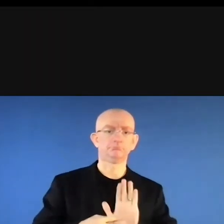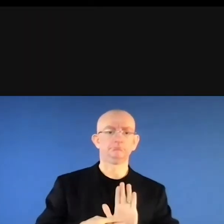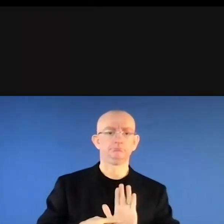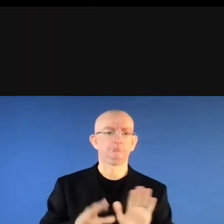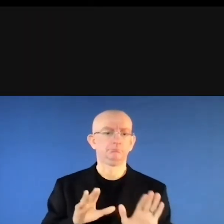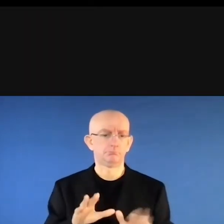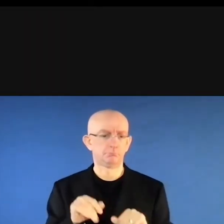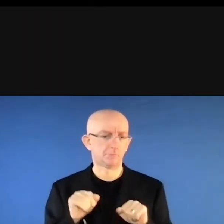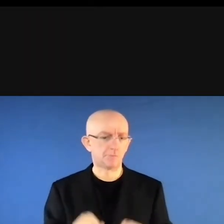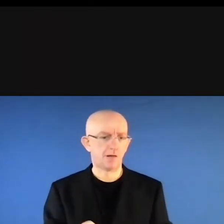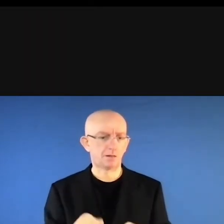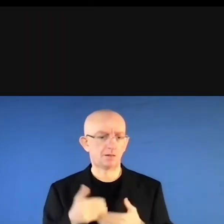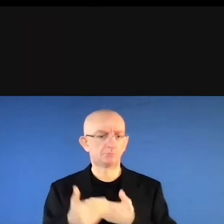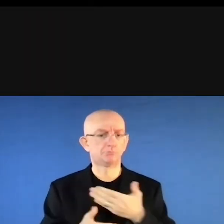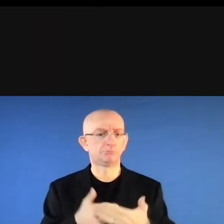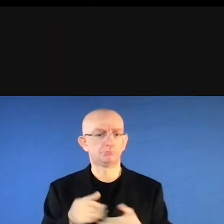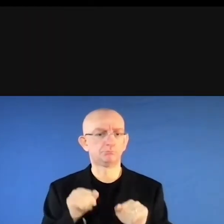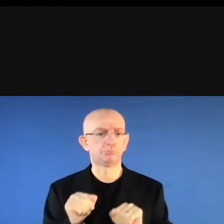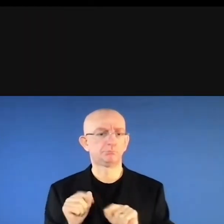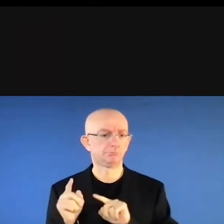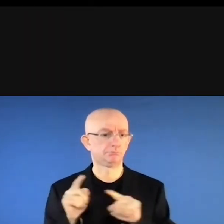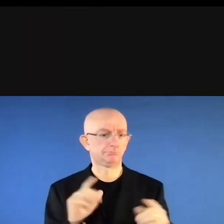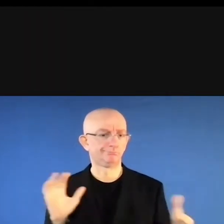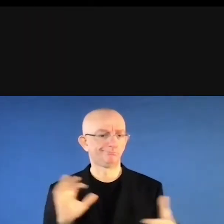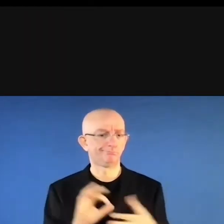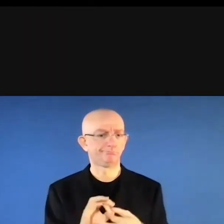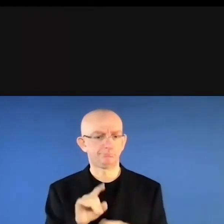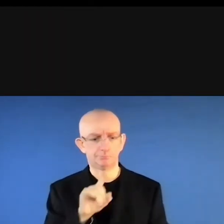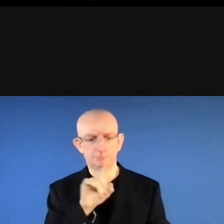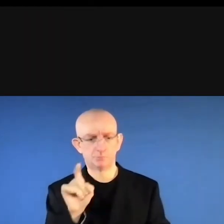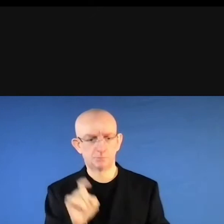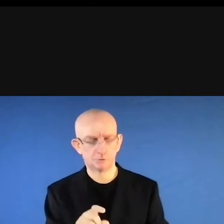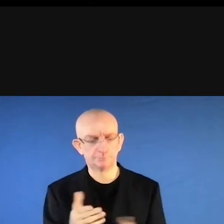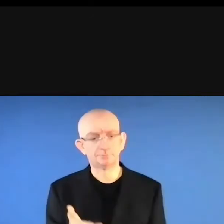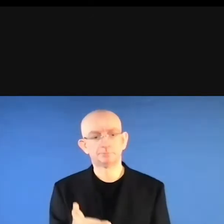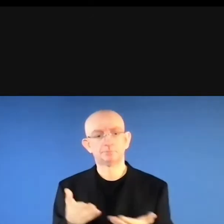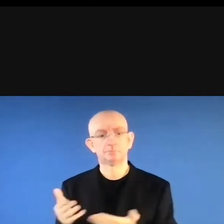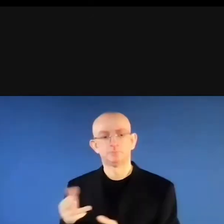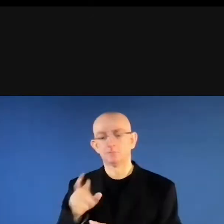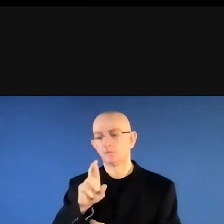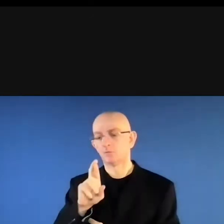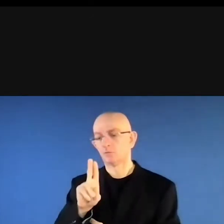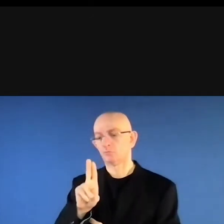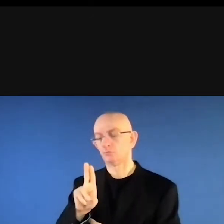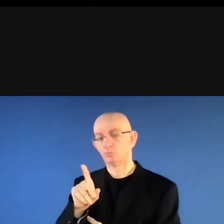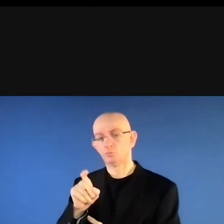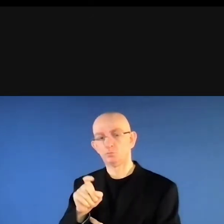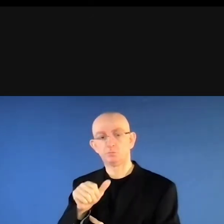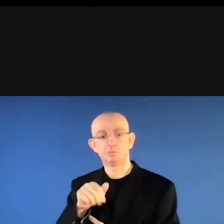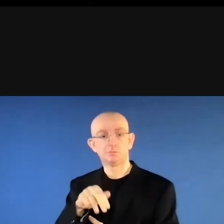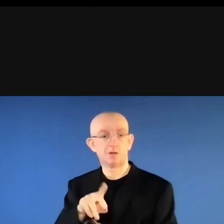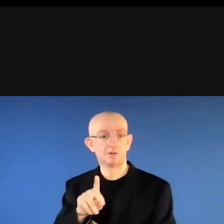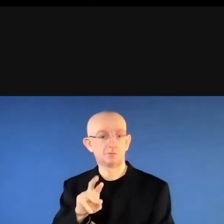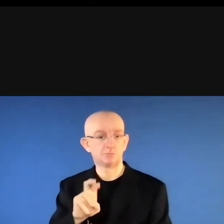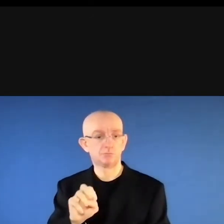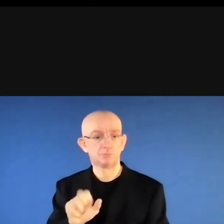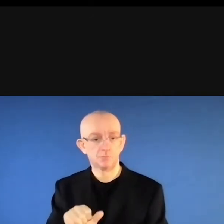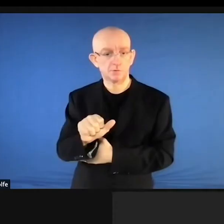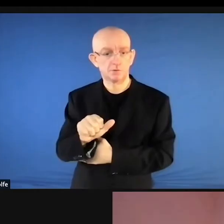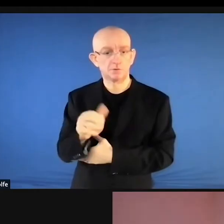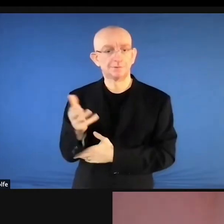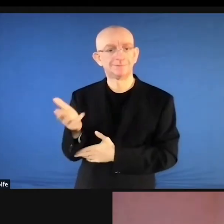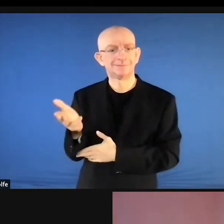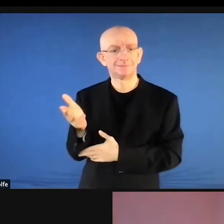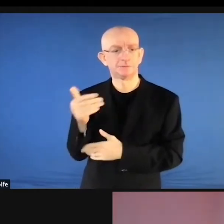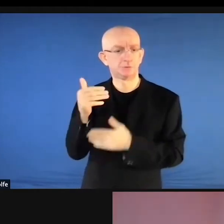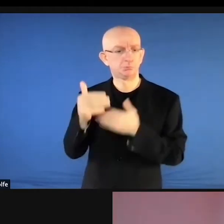Bruxandra, we'll be talking more later about how these questions relate to the work of humanitarian practitioners, but I did want to ask you